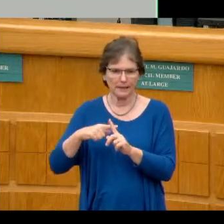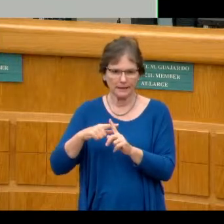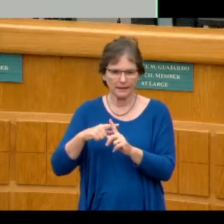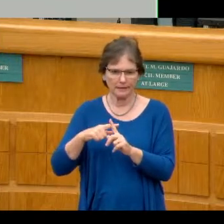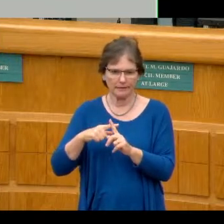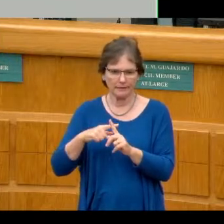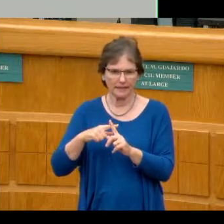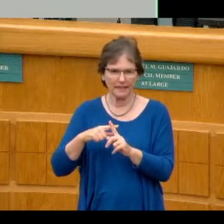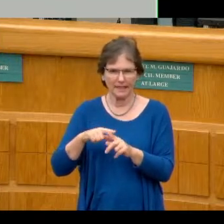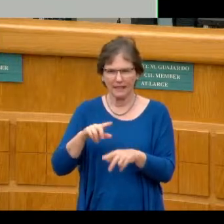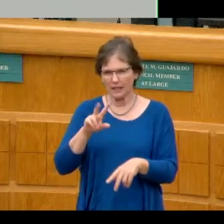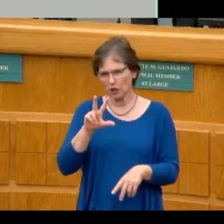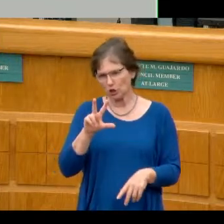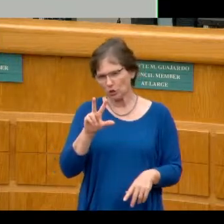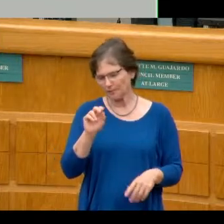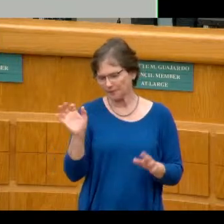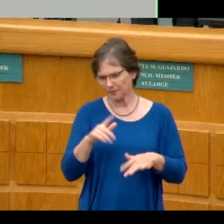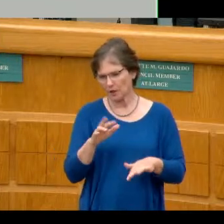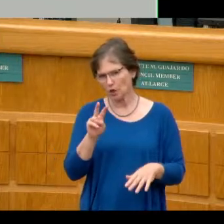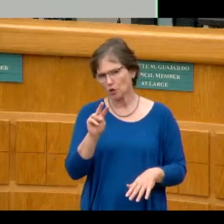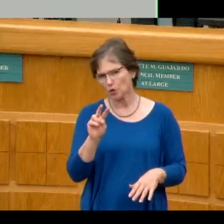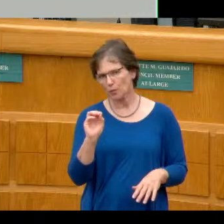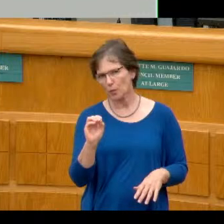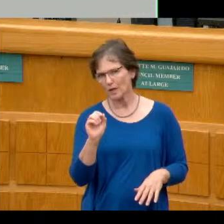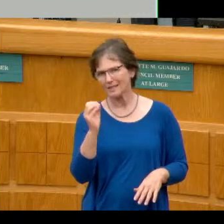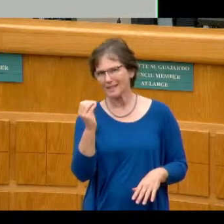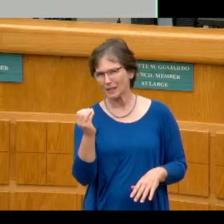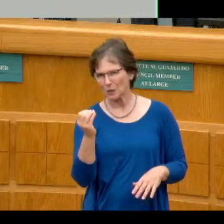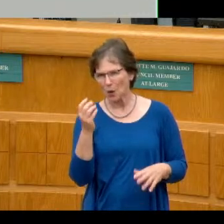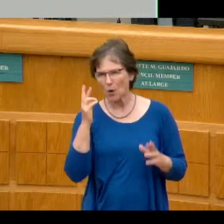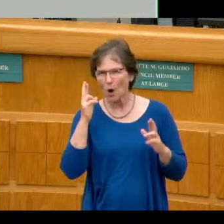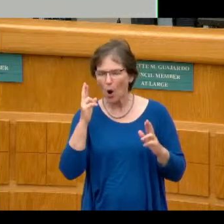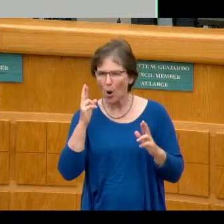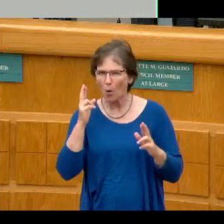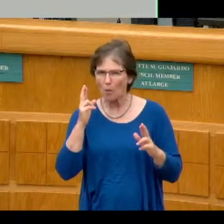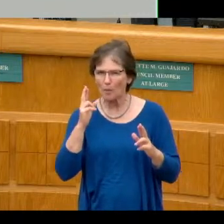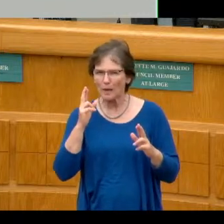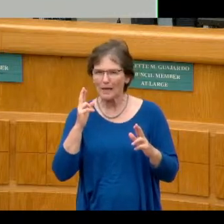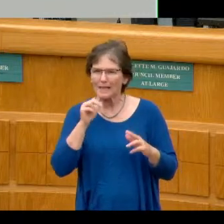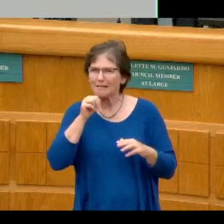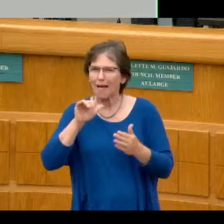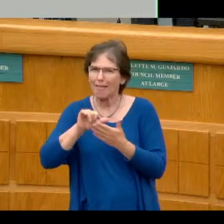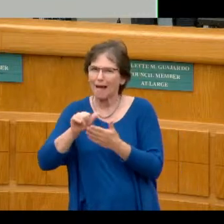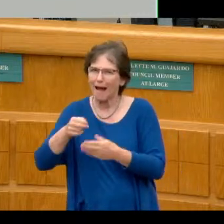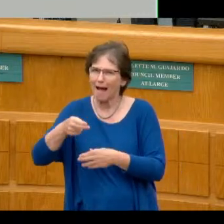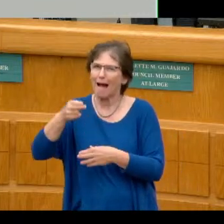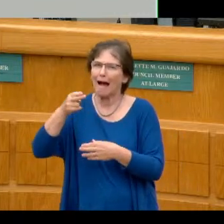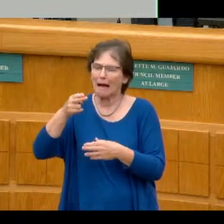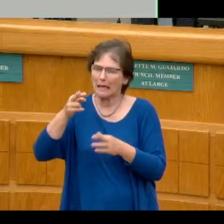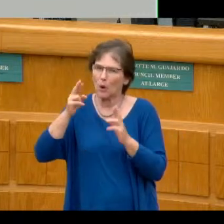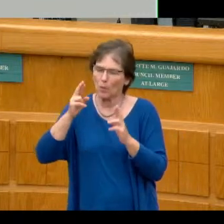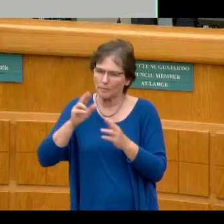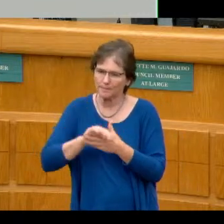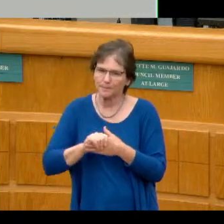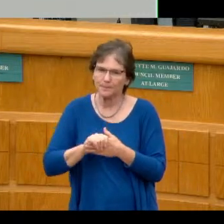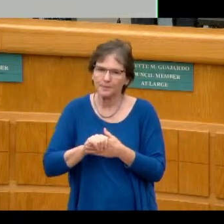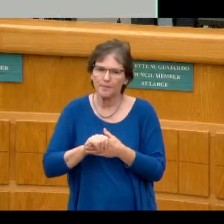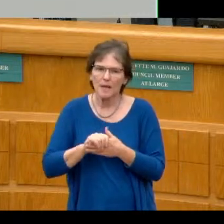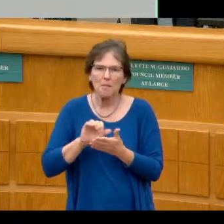transmission rate is somewhere between 1.3 and 2.0. This is higher than in the previous